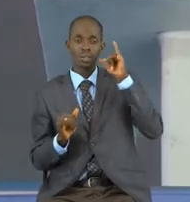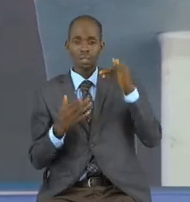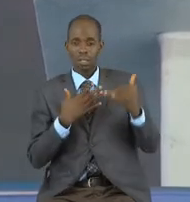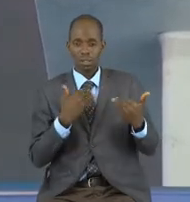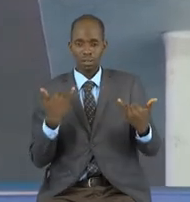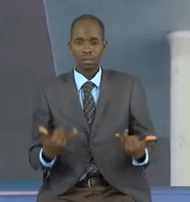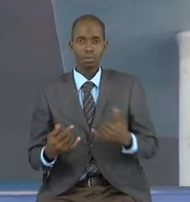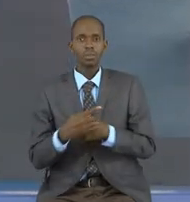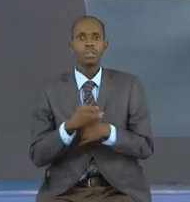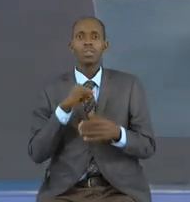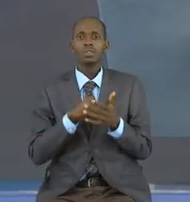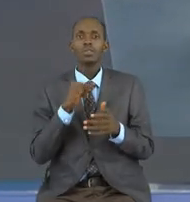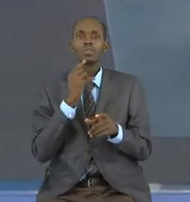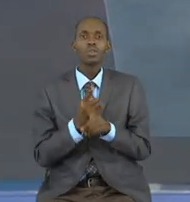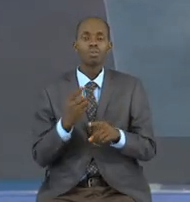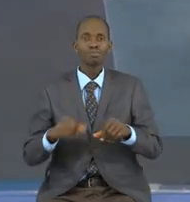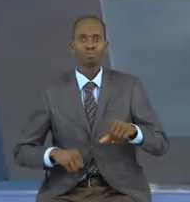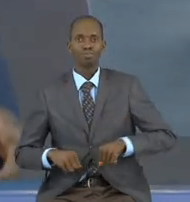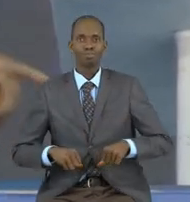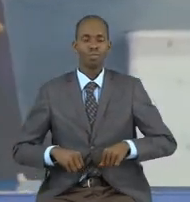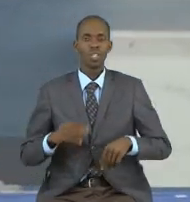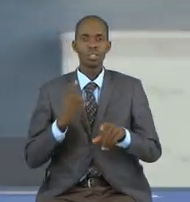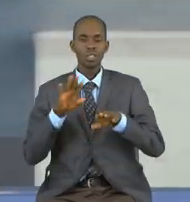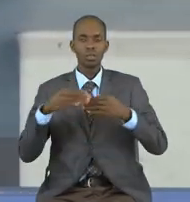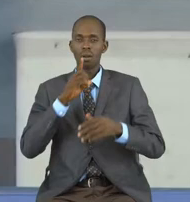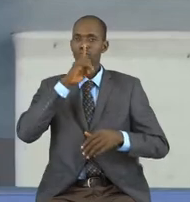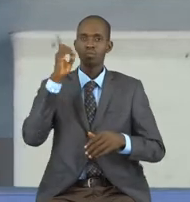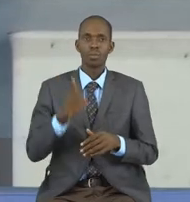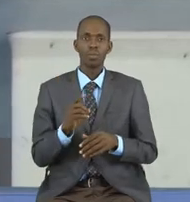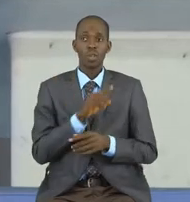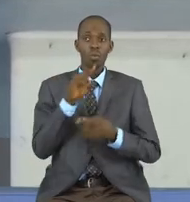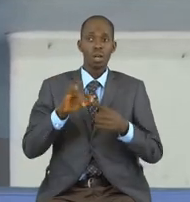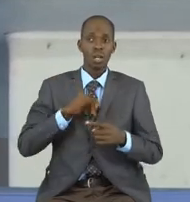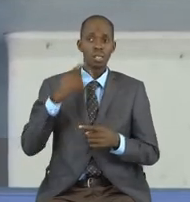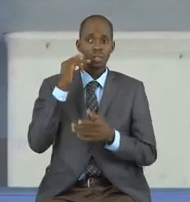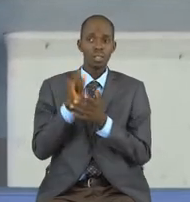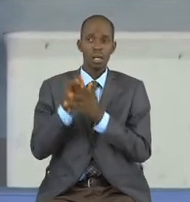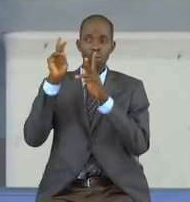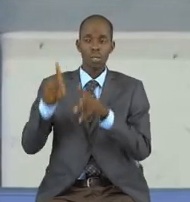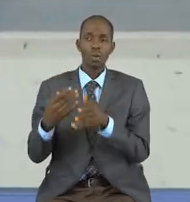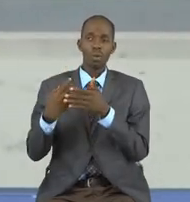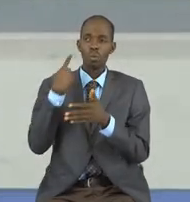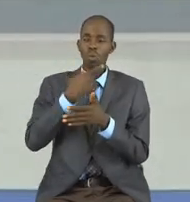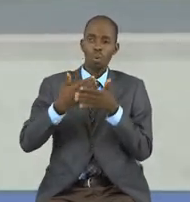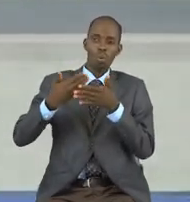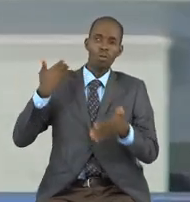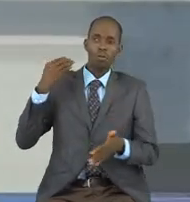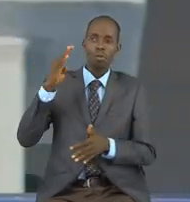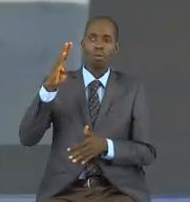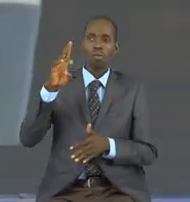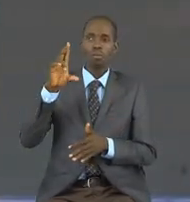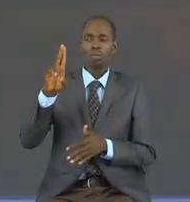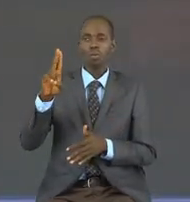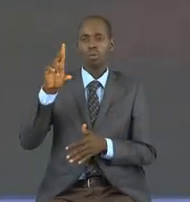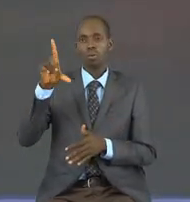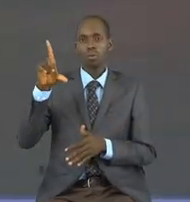only bragging and assuring himself. I see that bully today, I show him. And then he carries